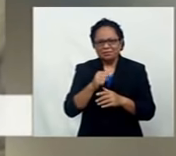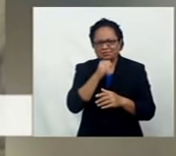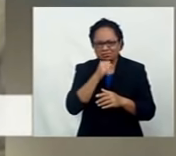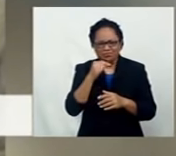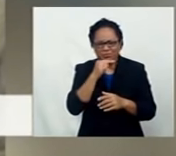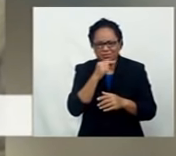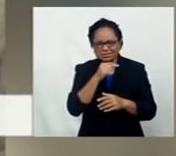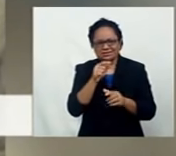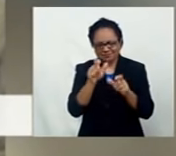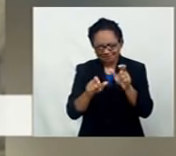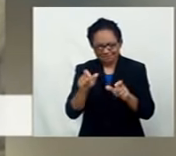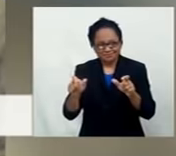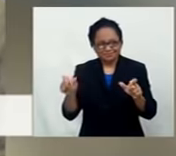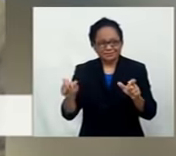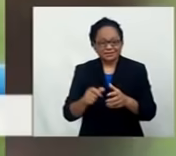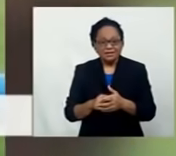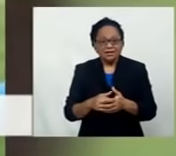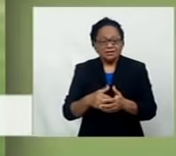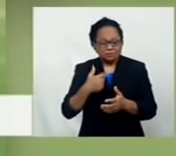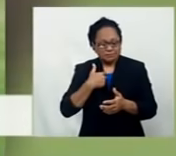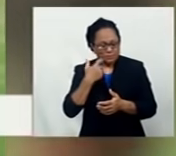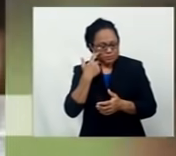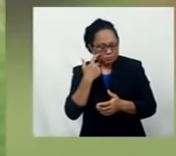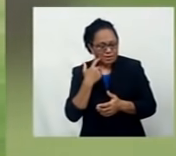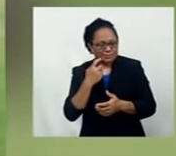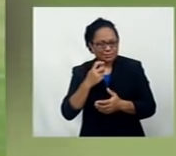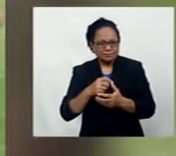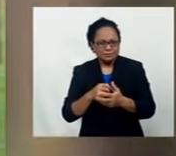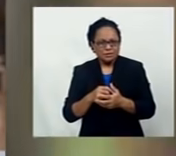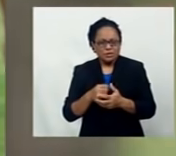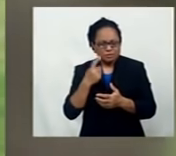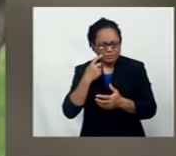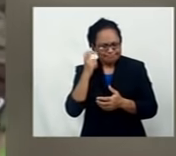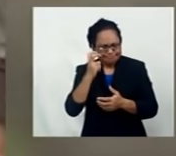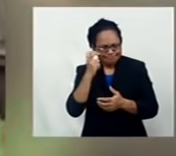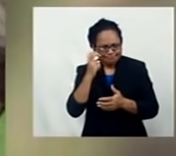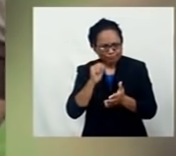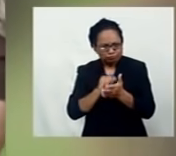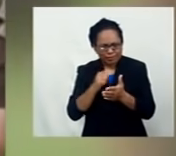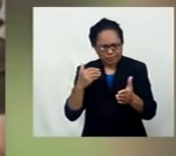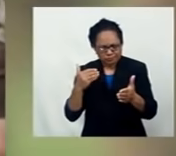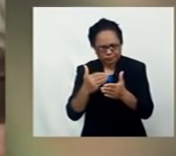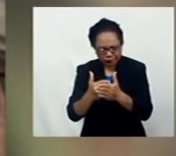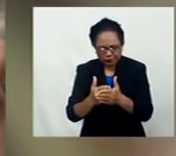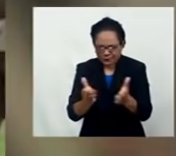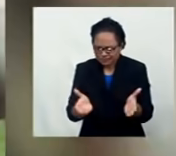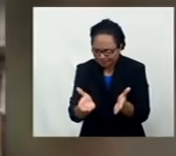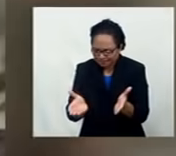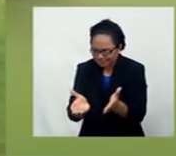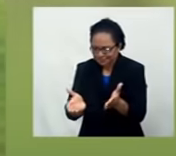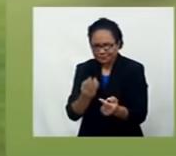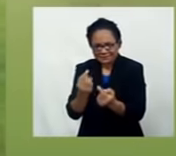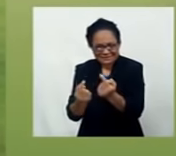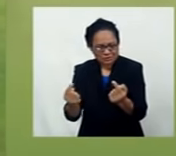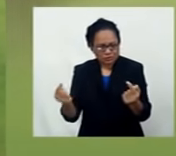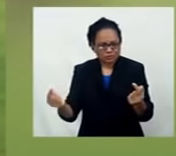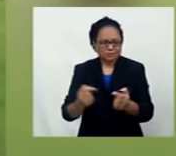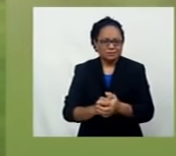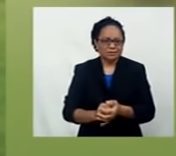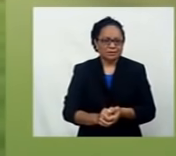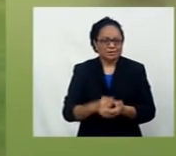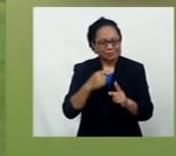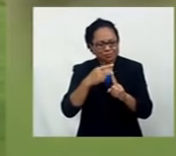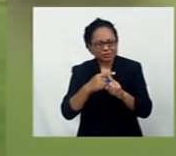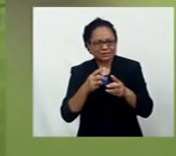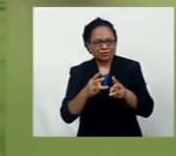and just push each other, push the centers, push our group in a positive way and impact